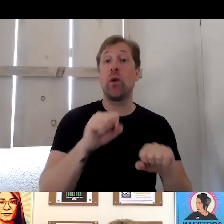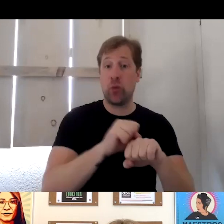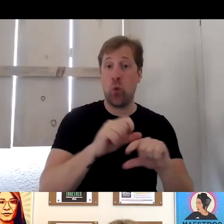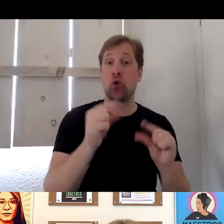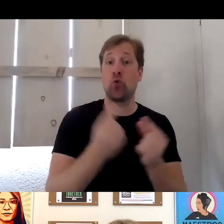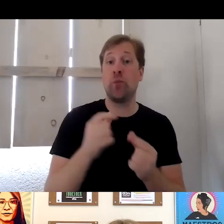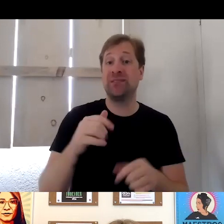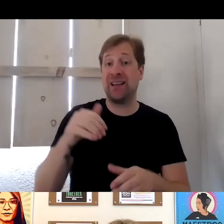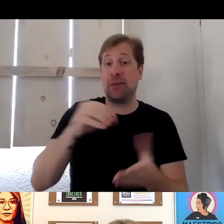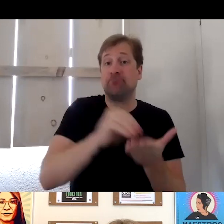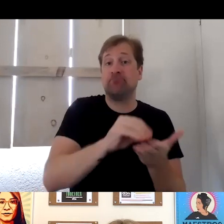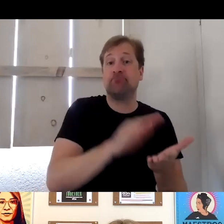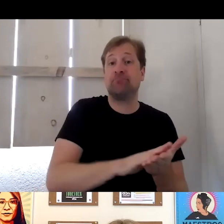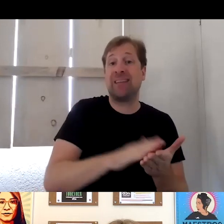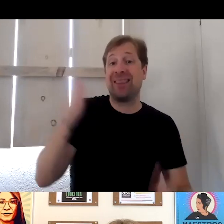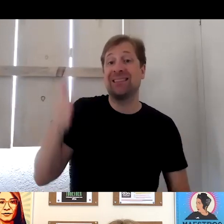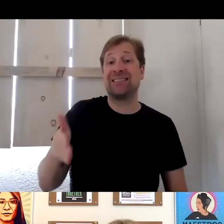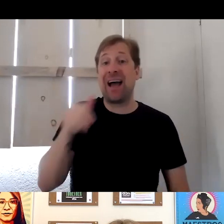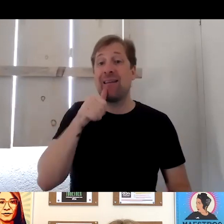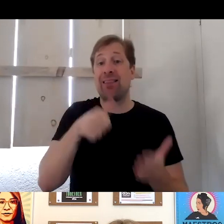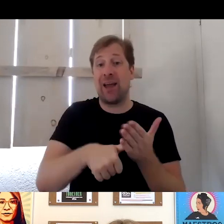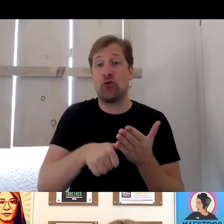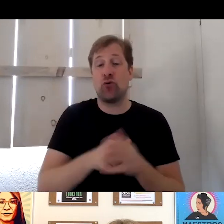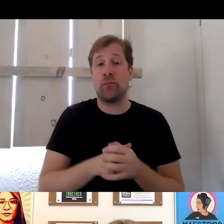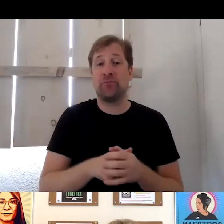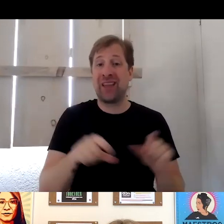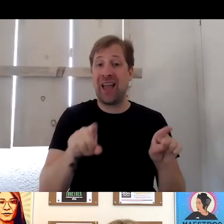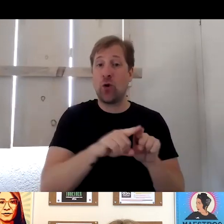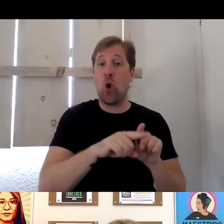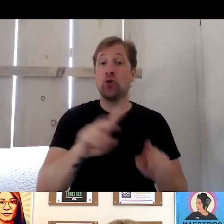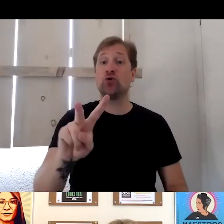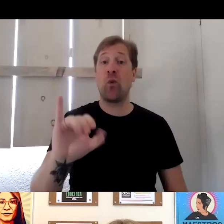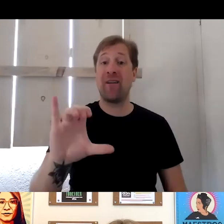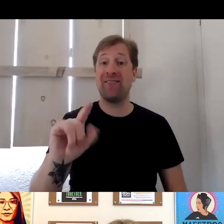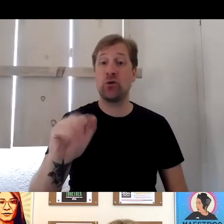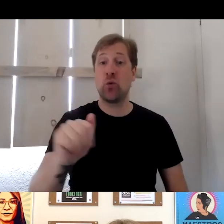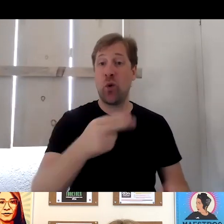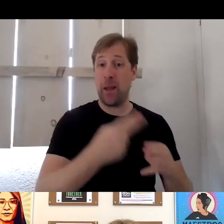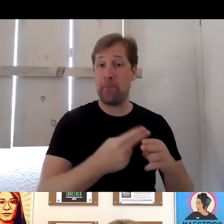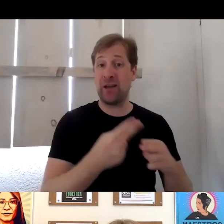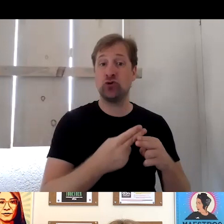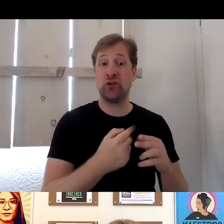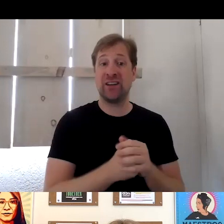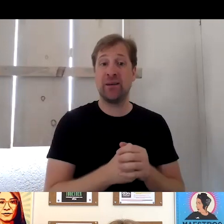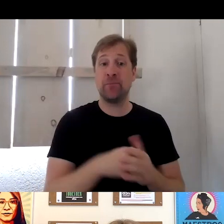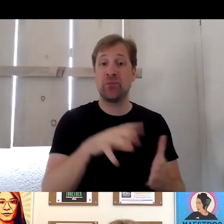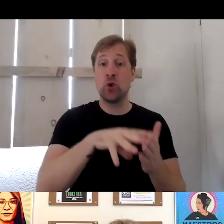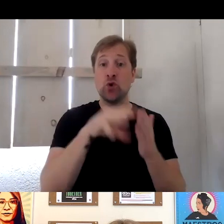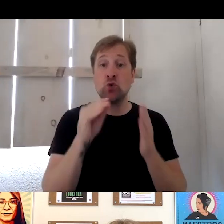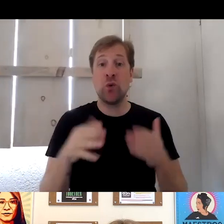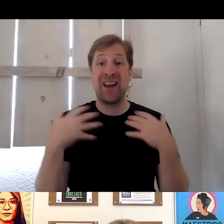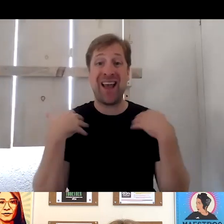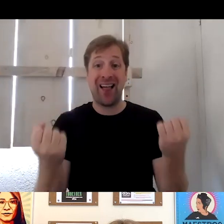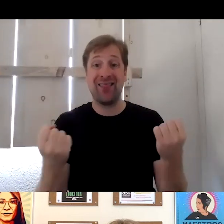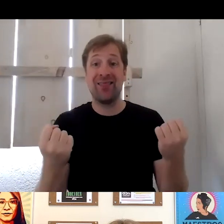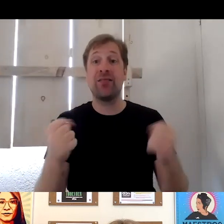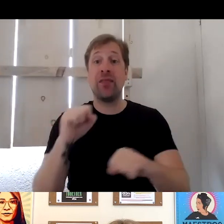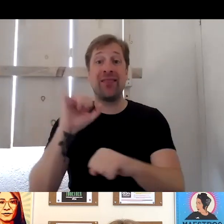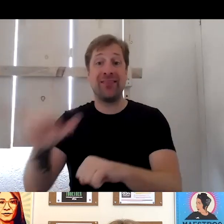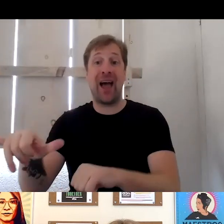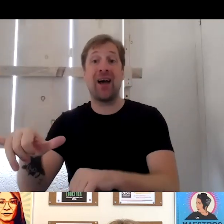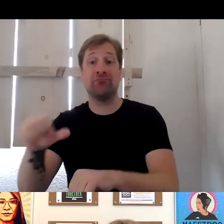side letter through the work group. And also Victoria mentioned the student and health work